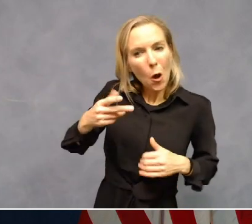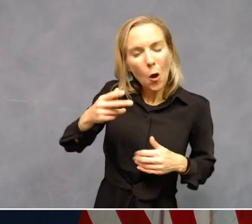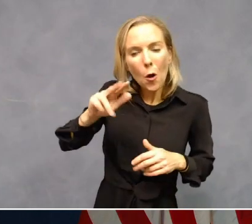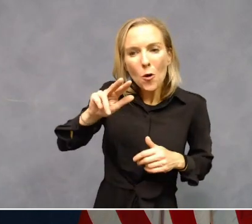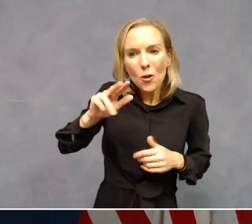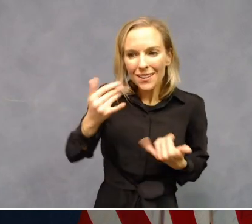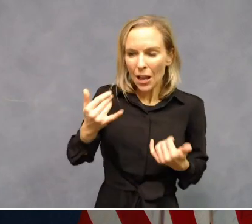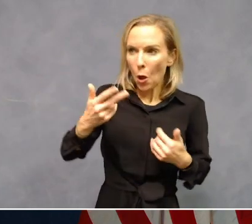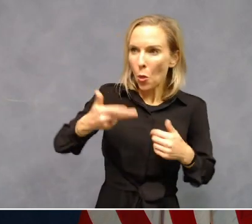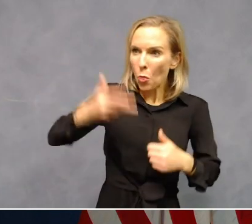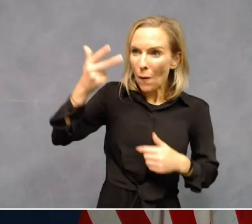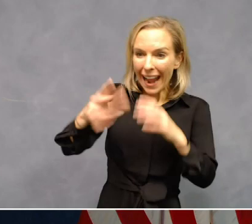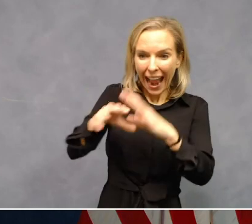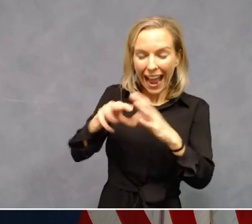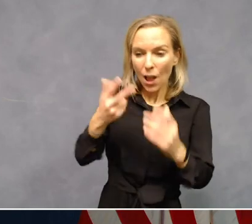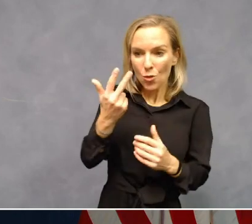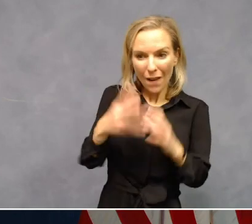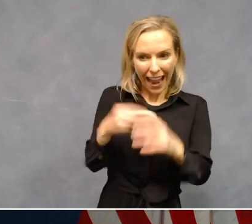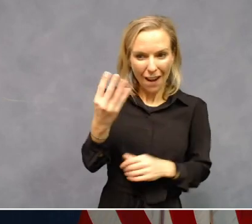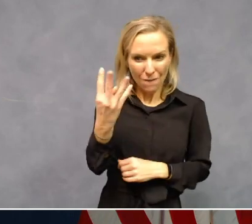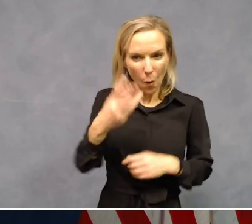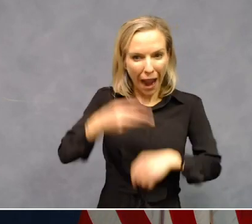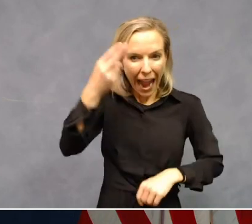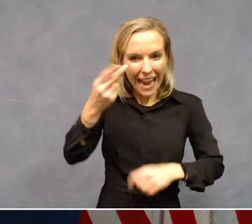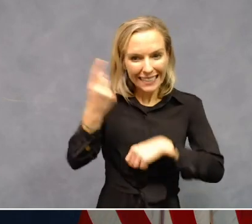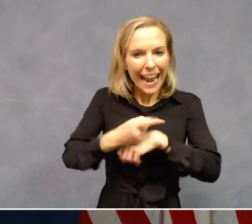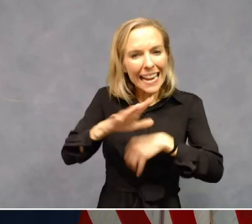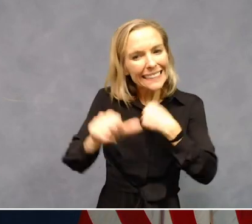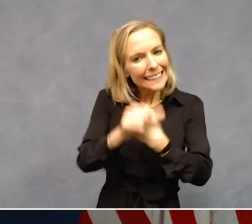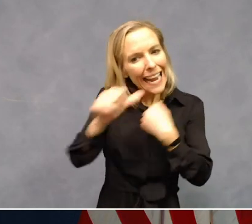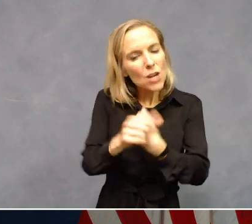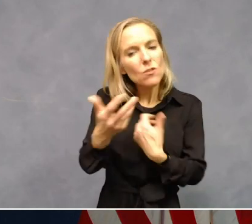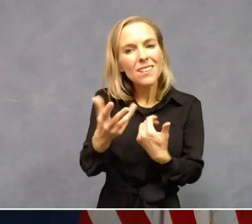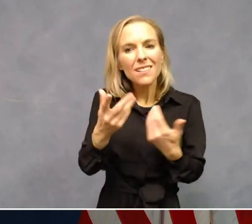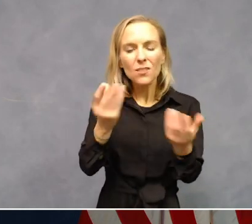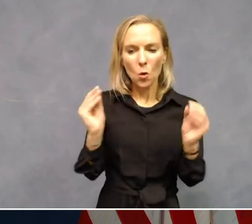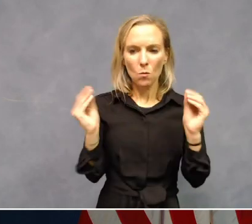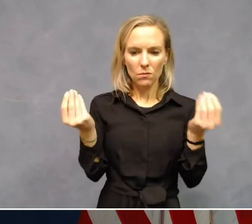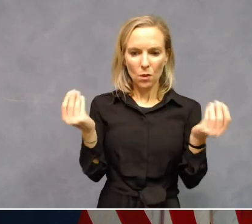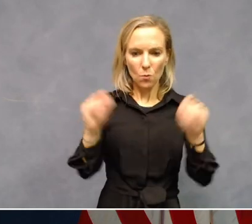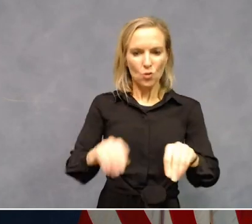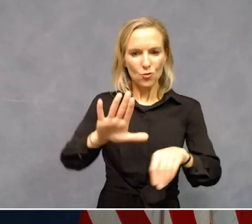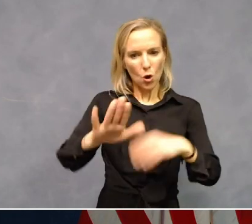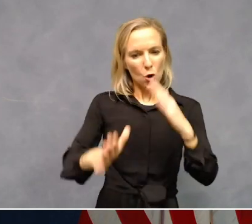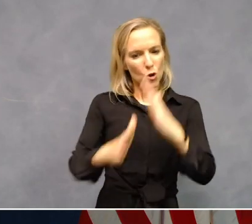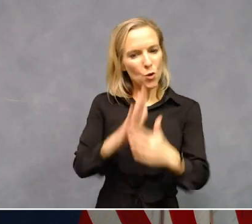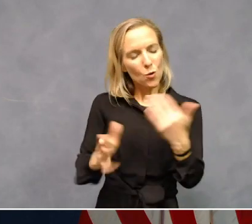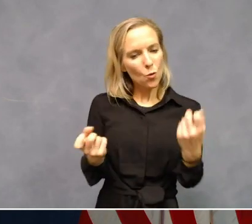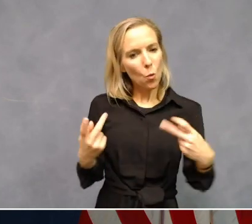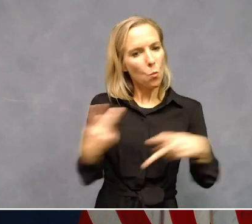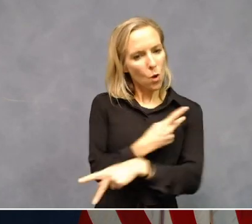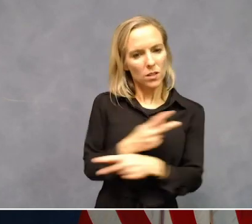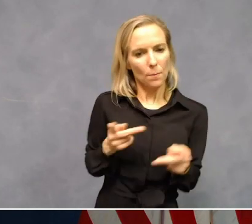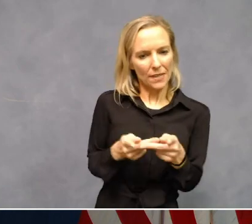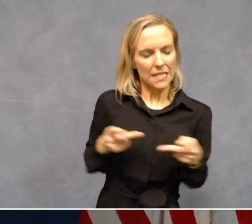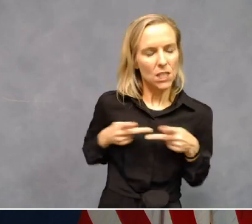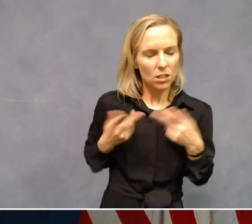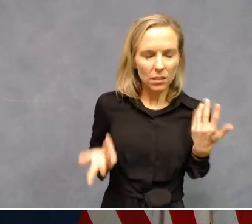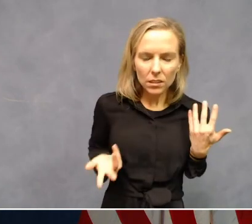days. It's dangerous. Don't put your community in a worse position. You